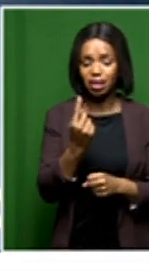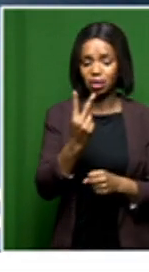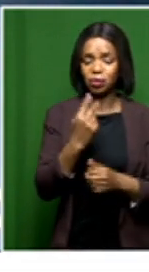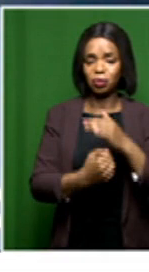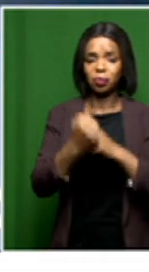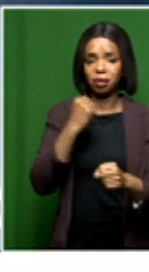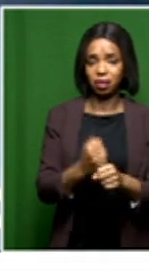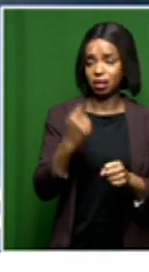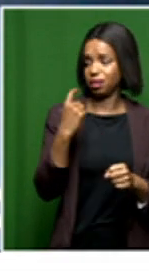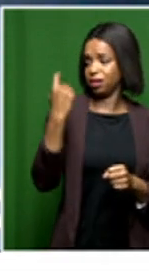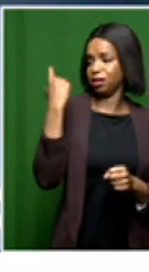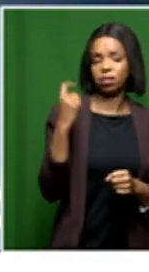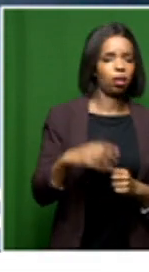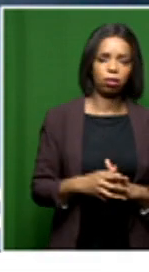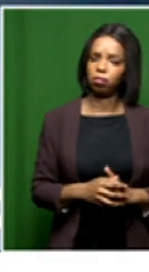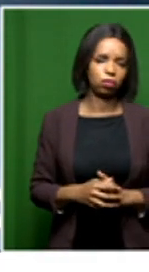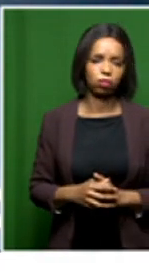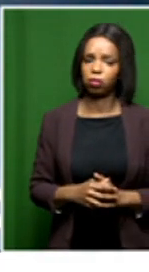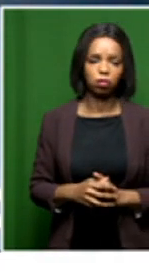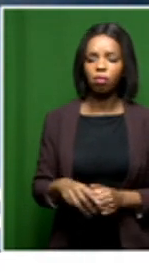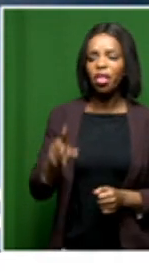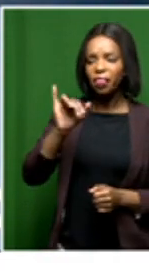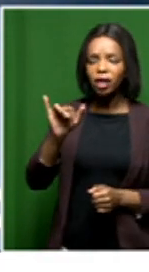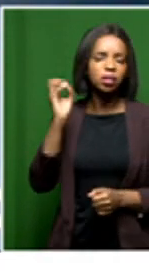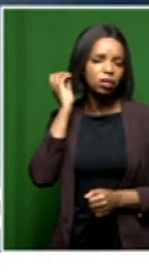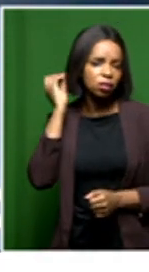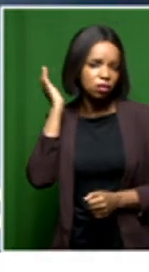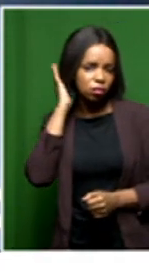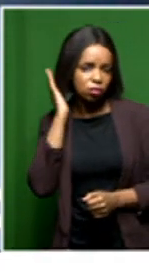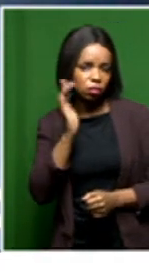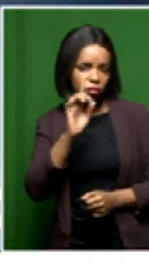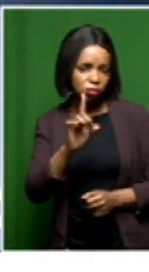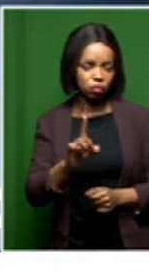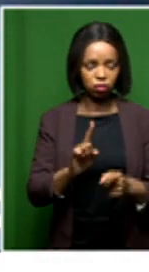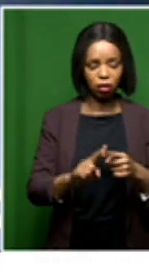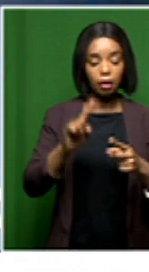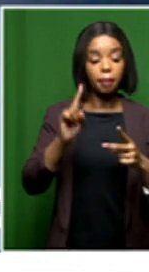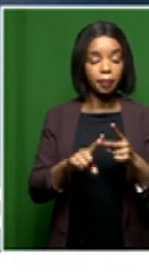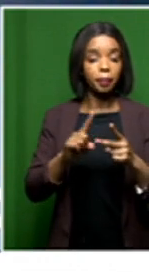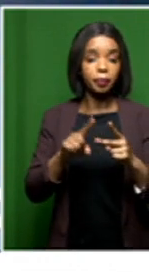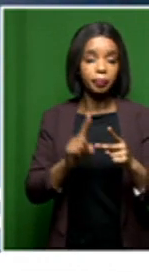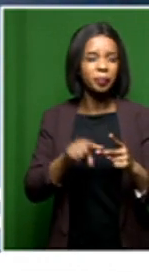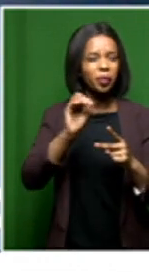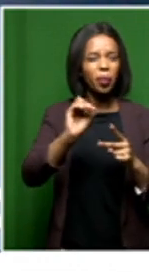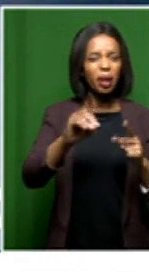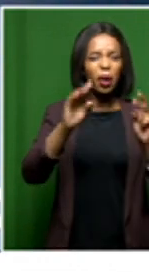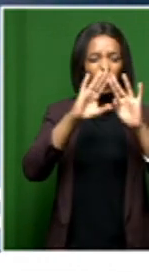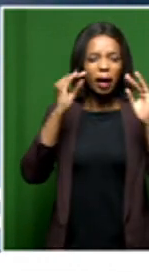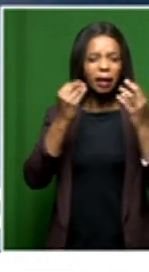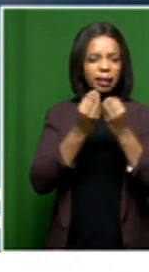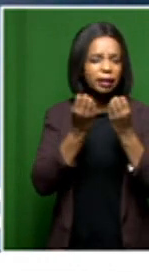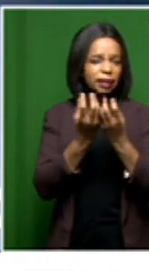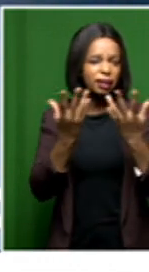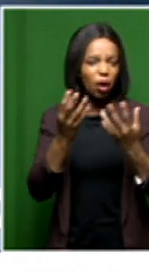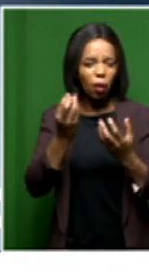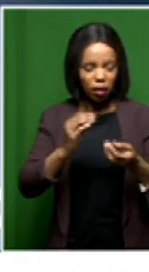is just a reality. Let's bring that into the equation. And then secondly, you get a lot of organizations, something like the Automobile Association.